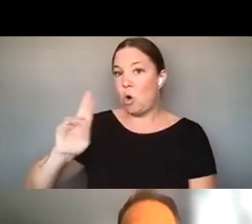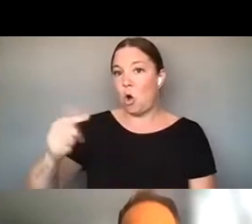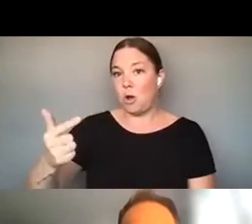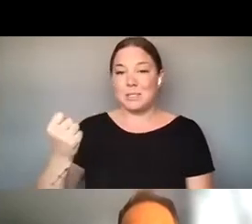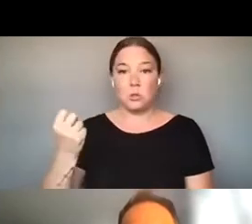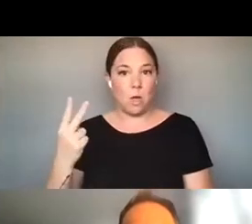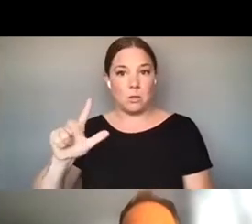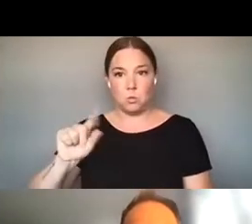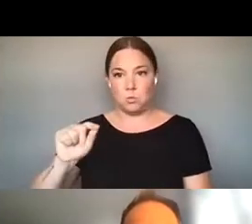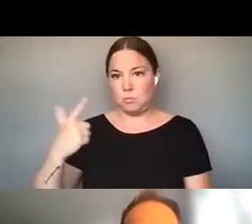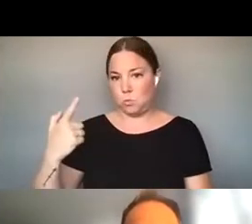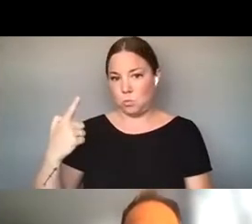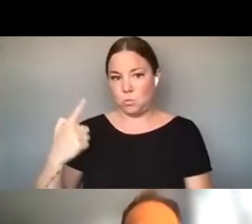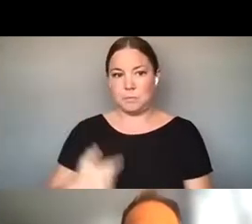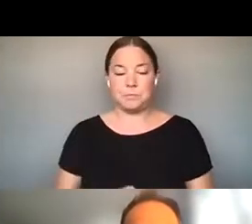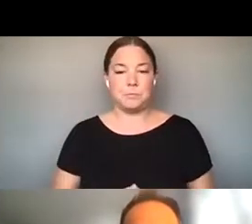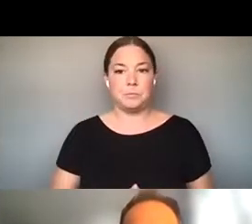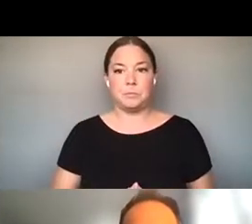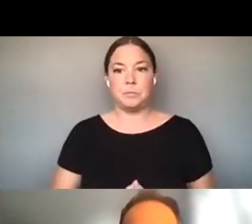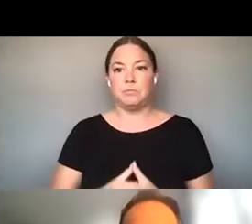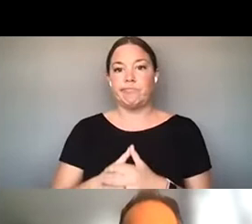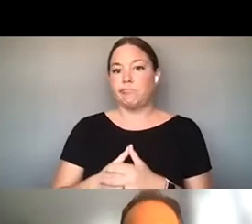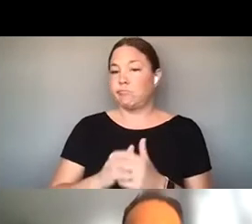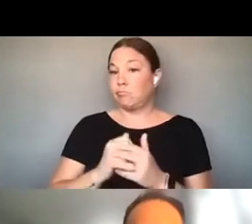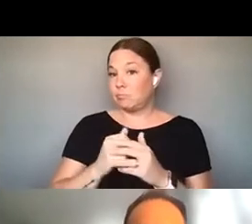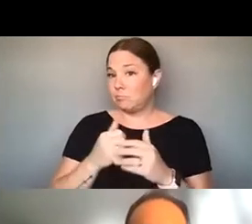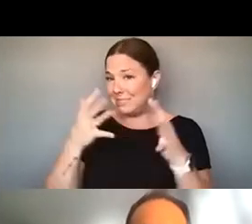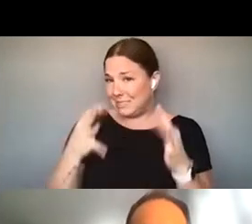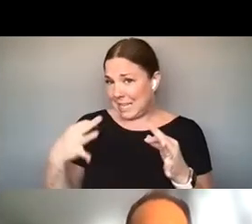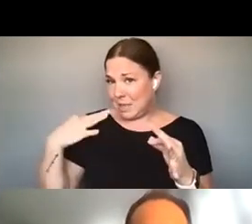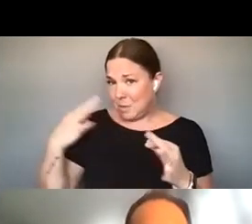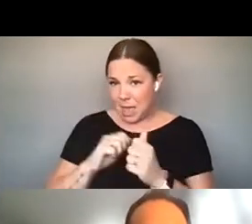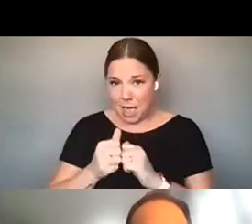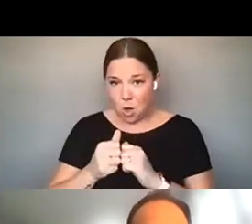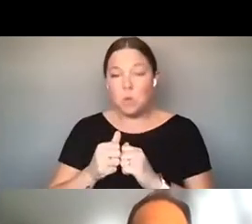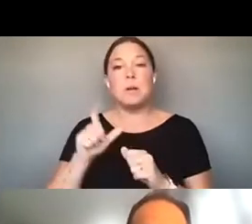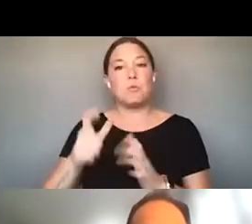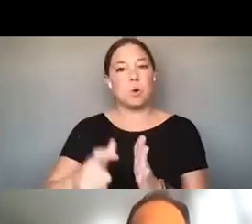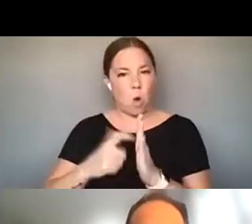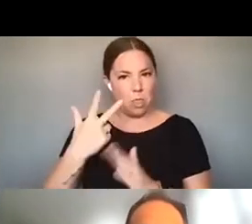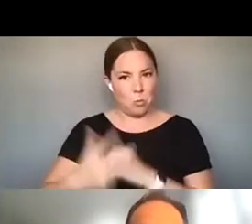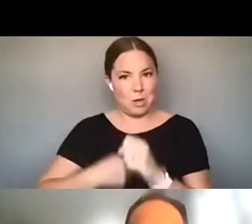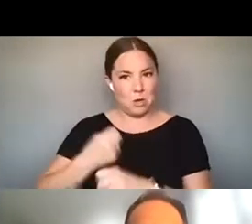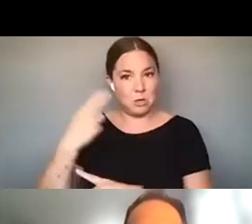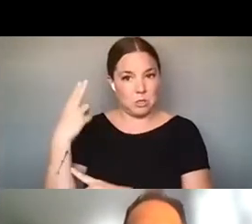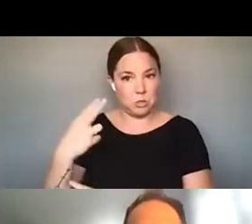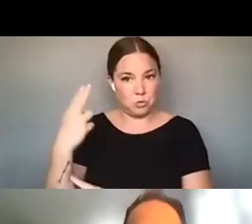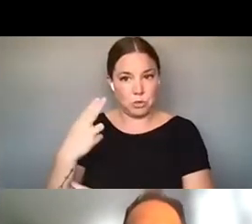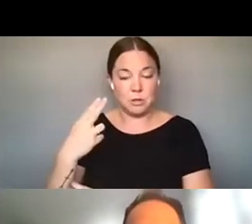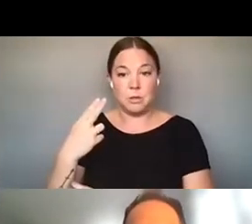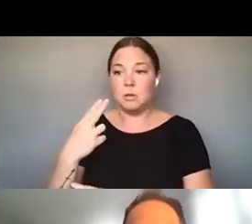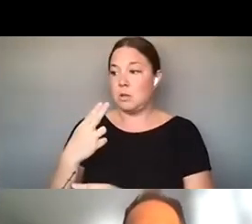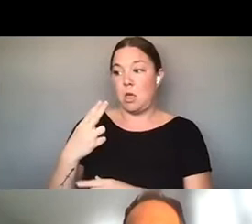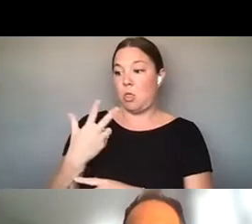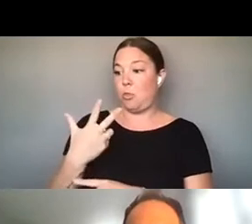For the purpose of defining eligibility, three-year history refers to when an organization